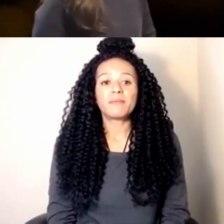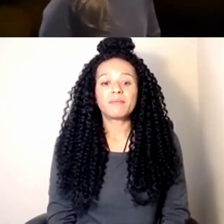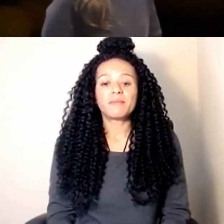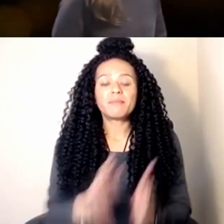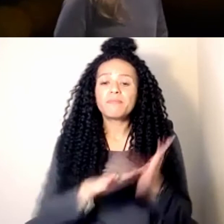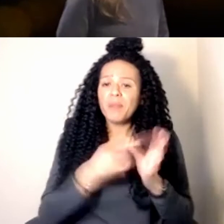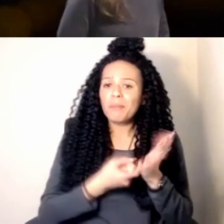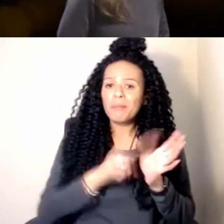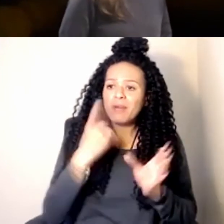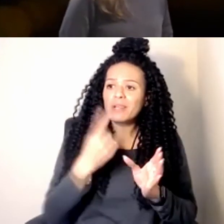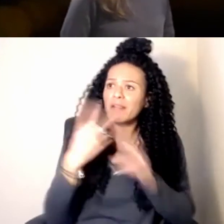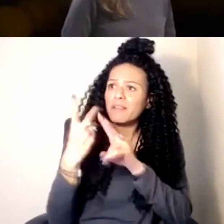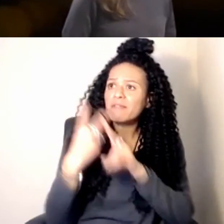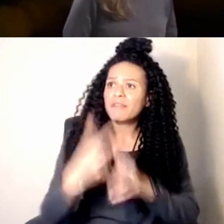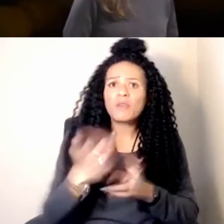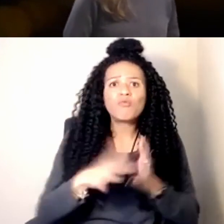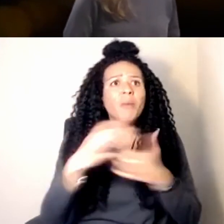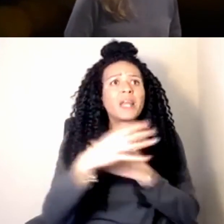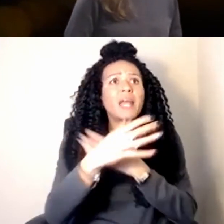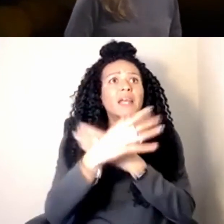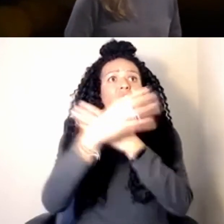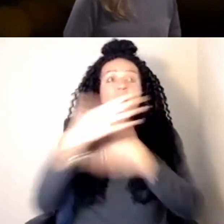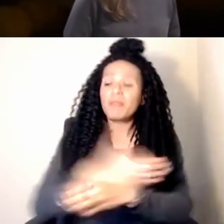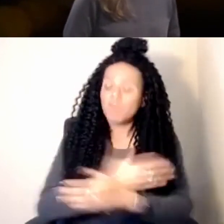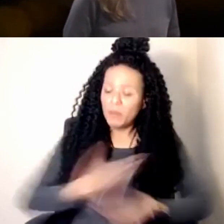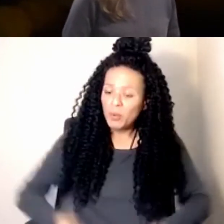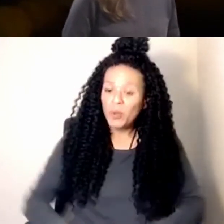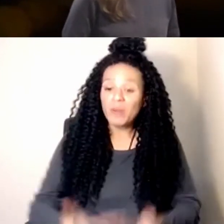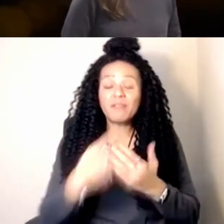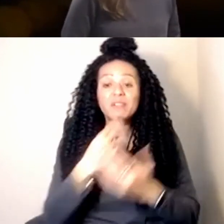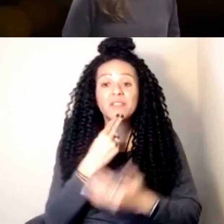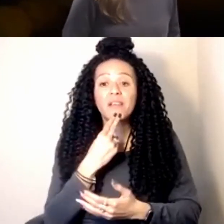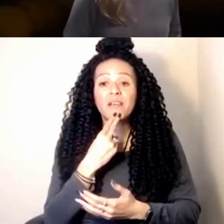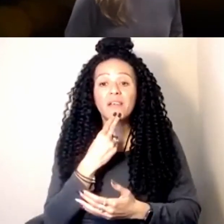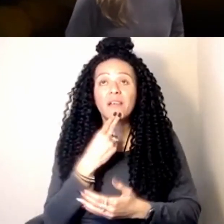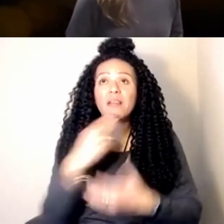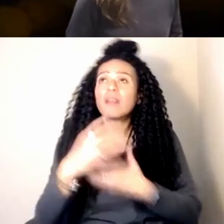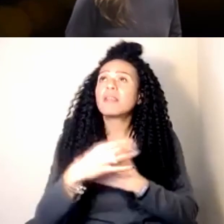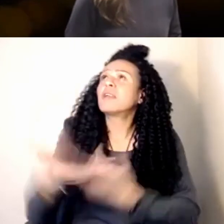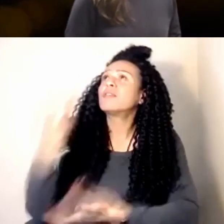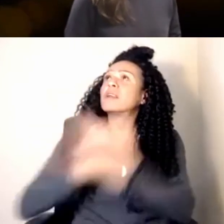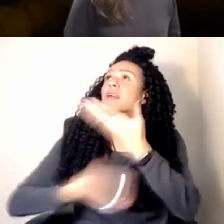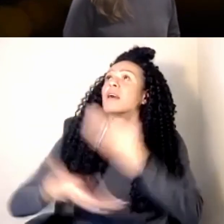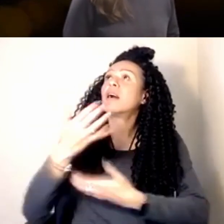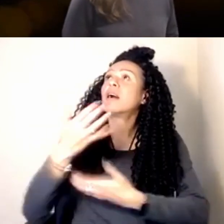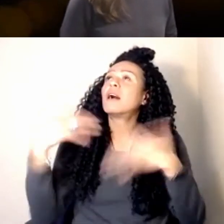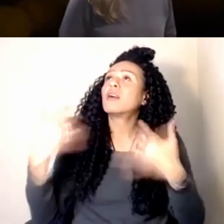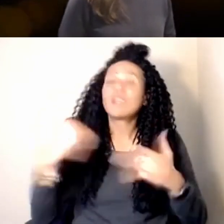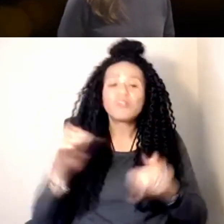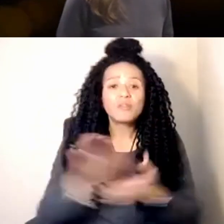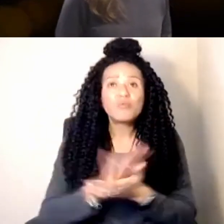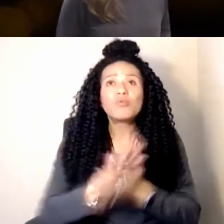Mary received a visitation from an angel before the birth of her son. The angel told her of great joy